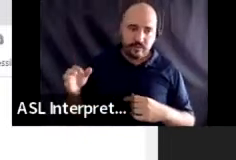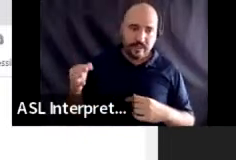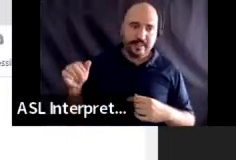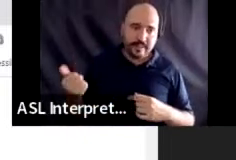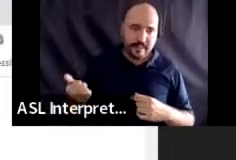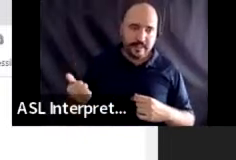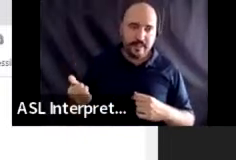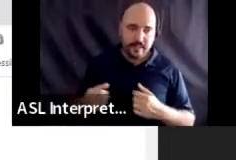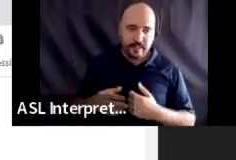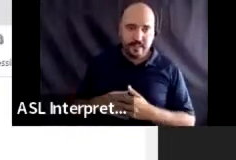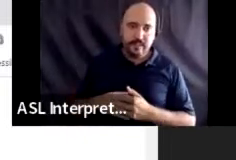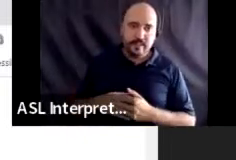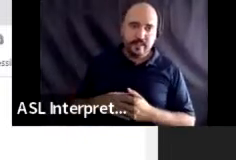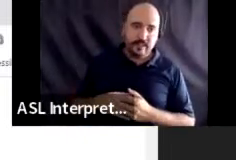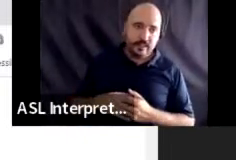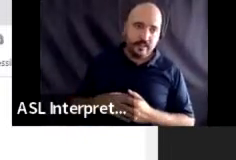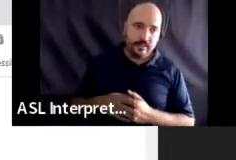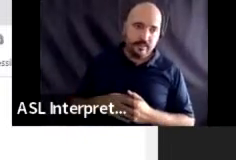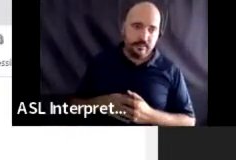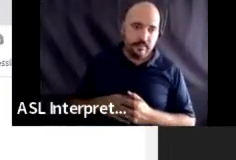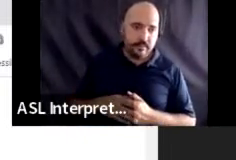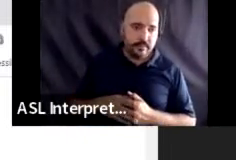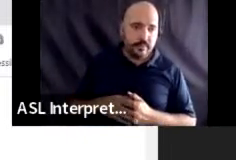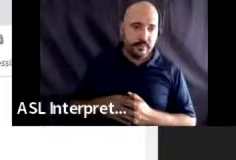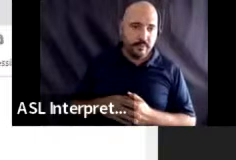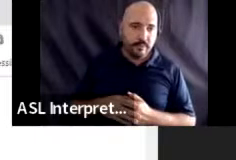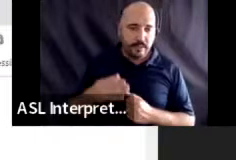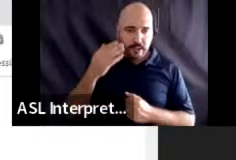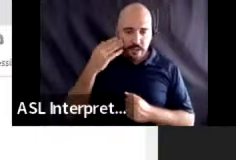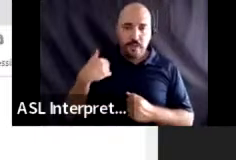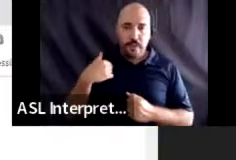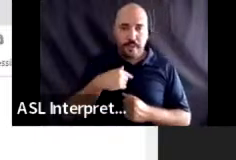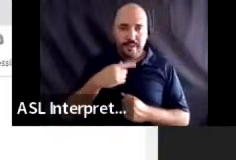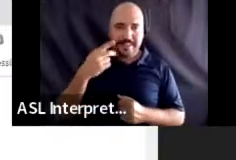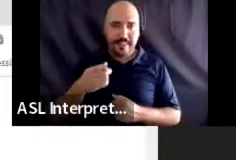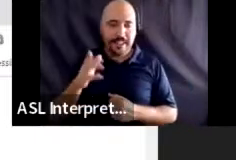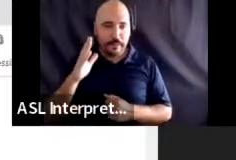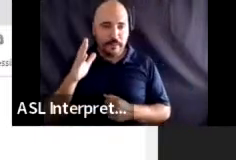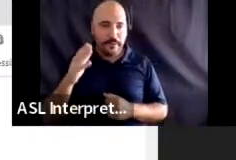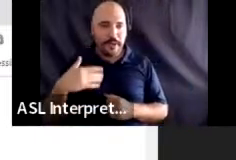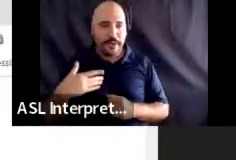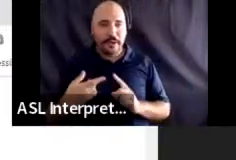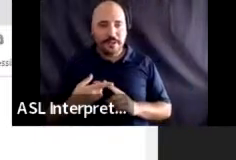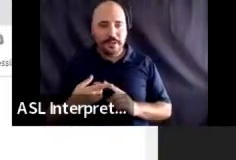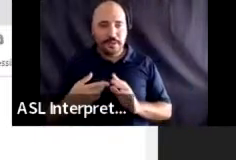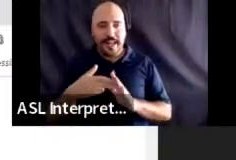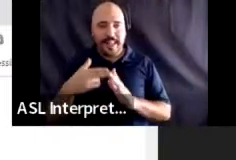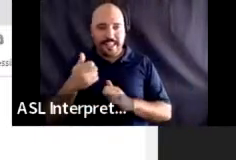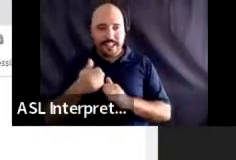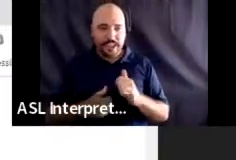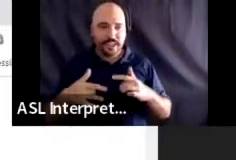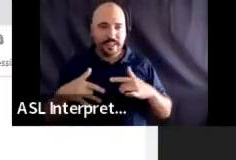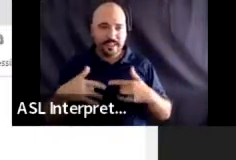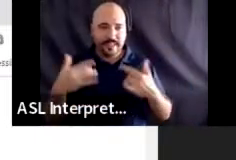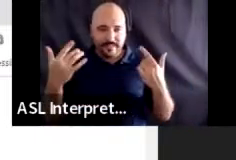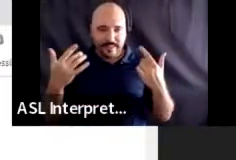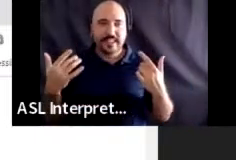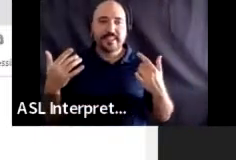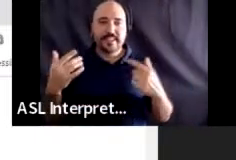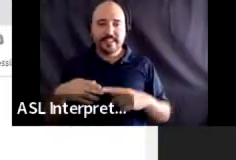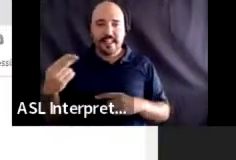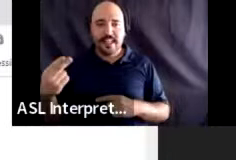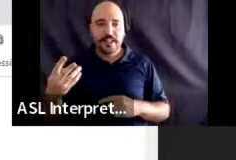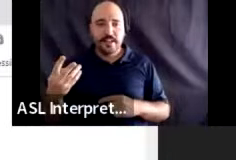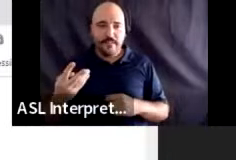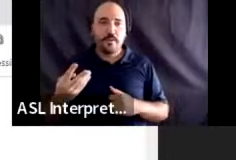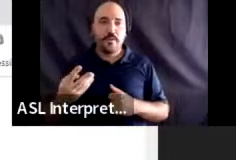5 scheduled events on Friday. Now I know we saw this before, but I wanted to just highlight that now each event is an H4.